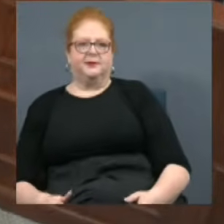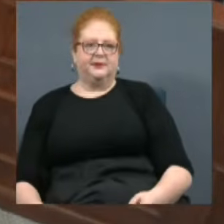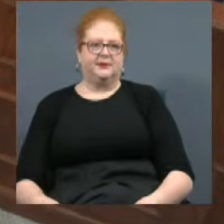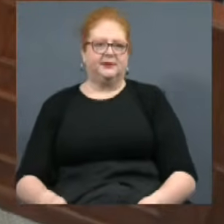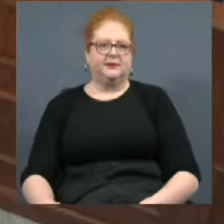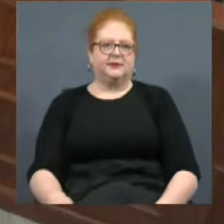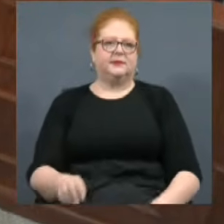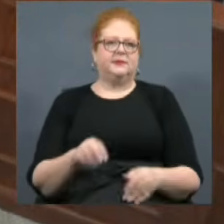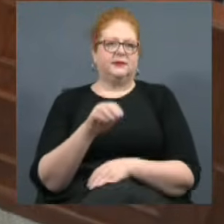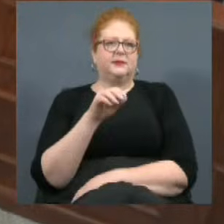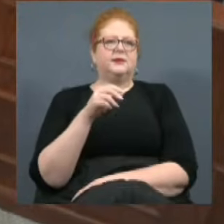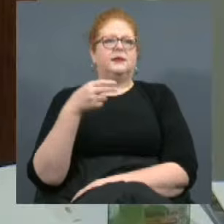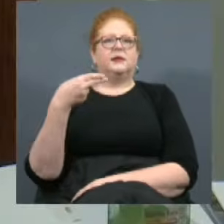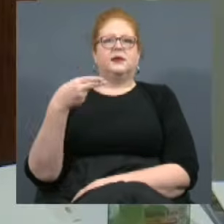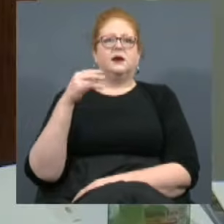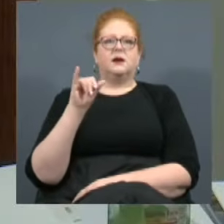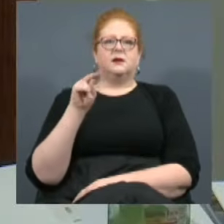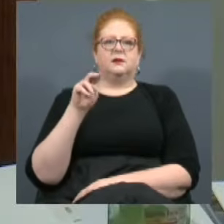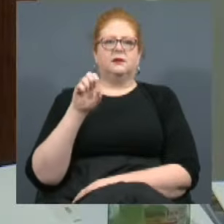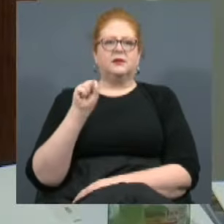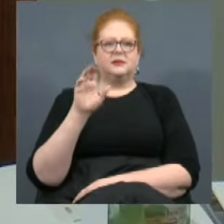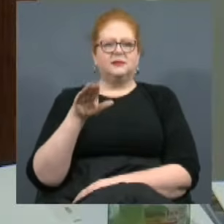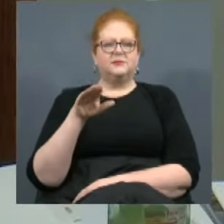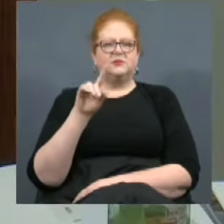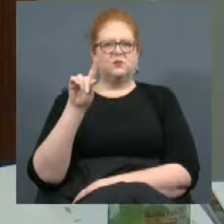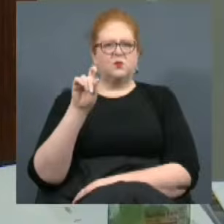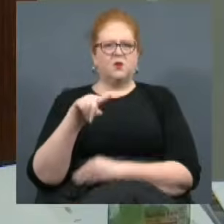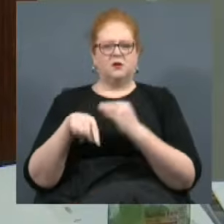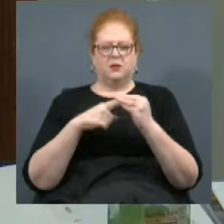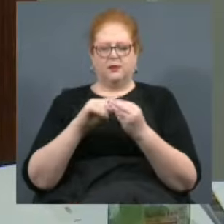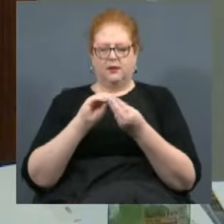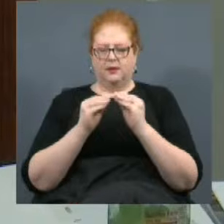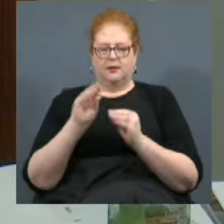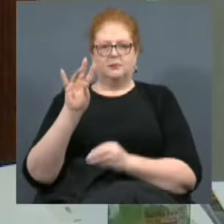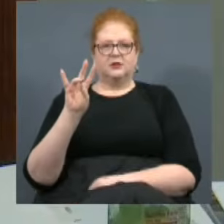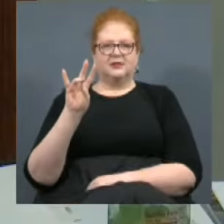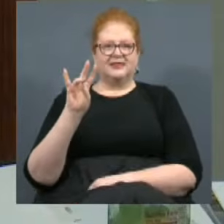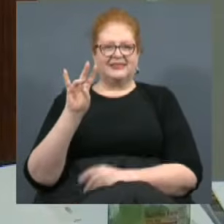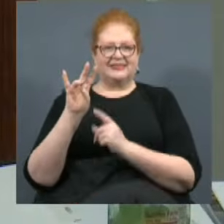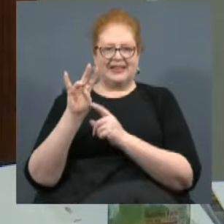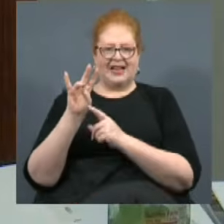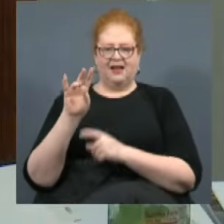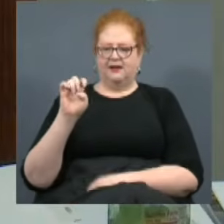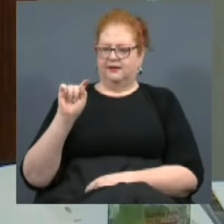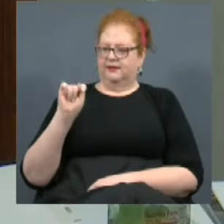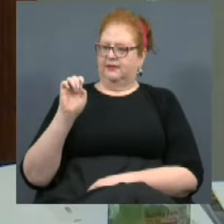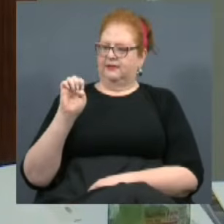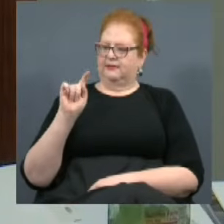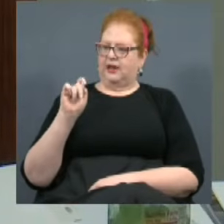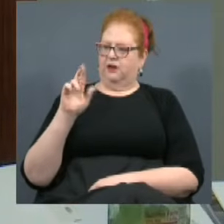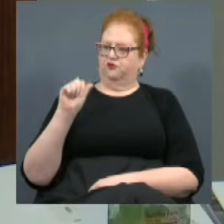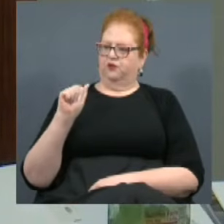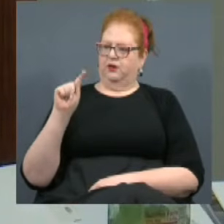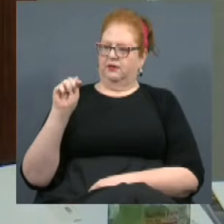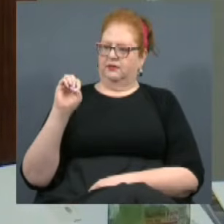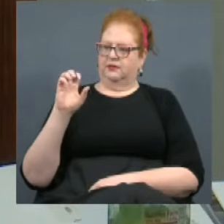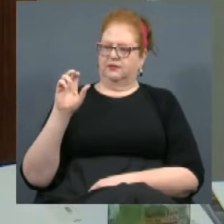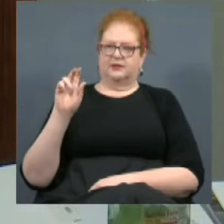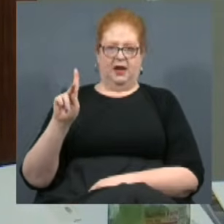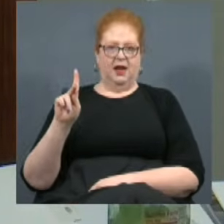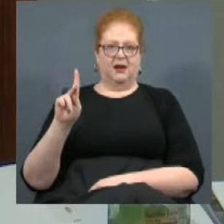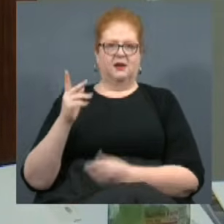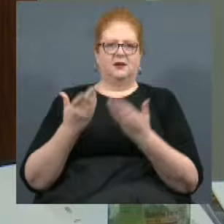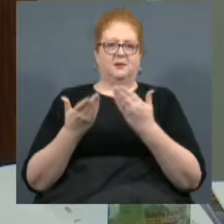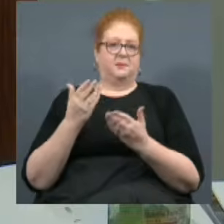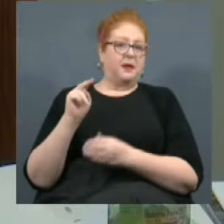Just a little more on item 7 on the Tetra Tech. So, and I guess Nathan may be able to